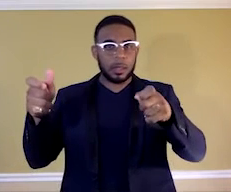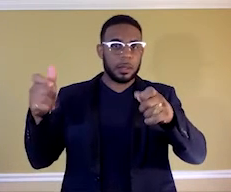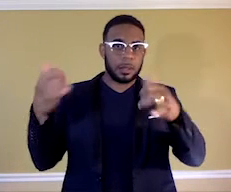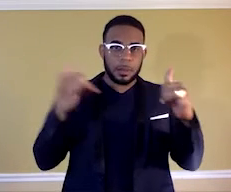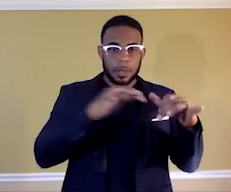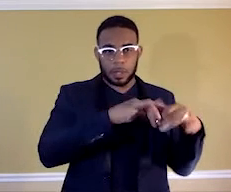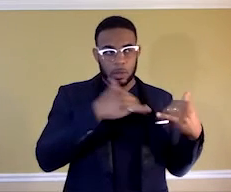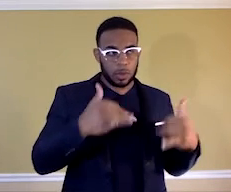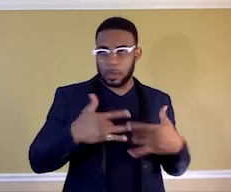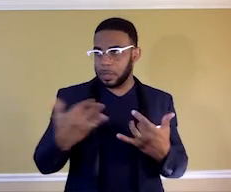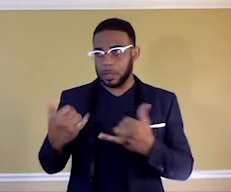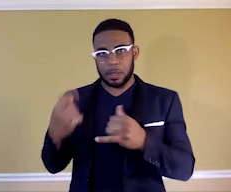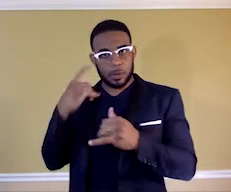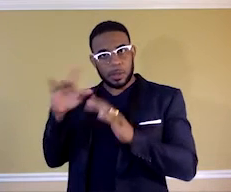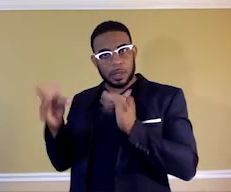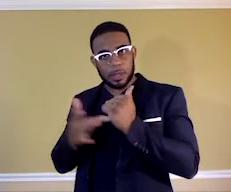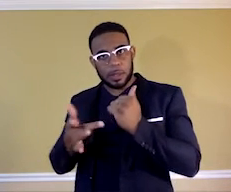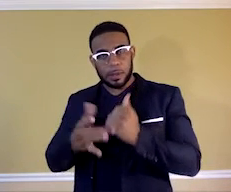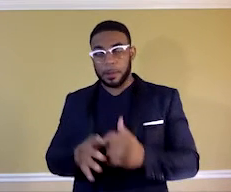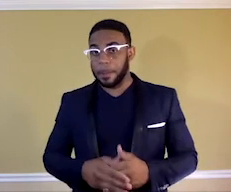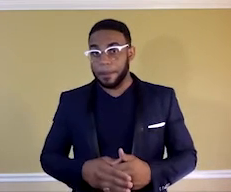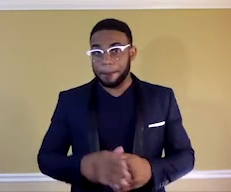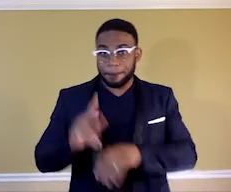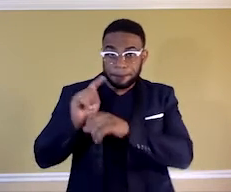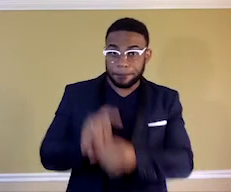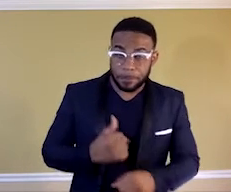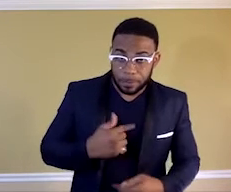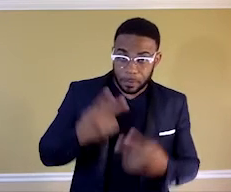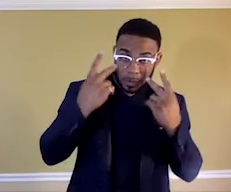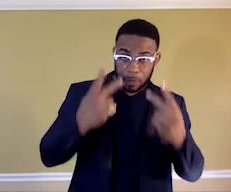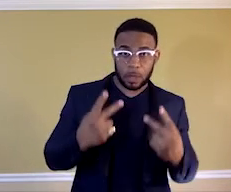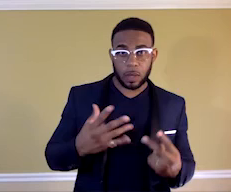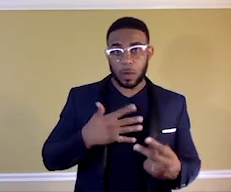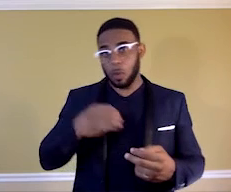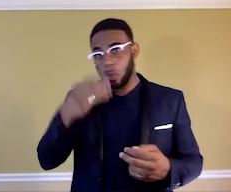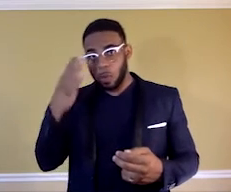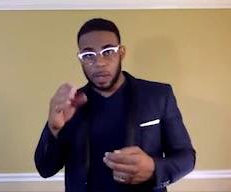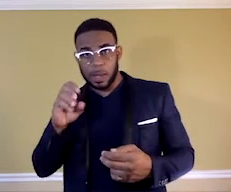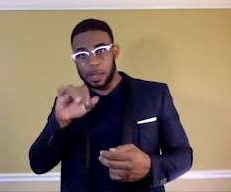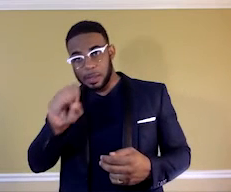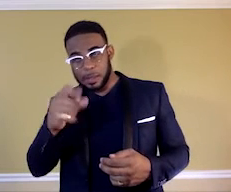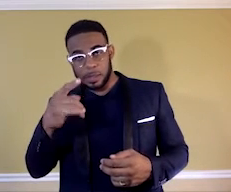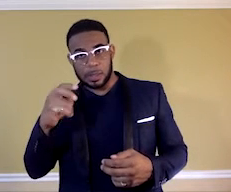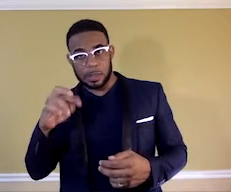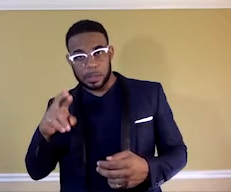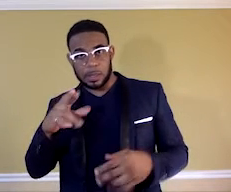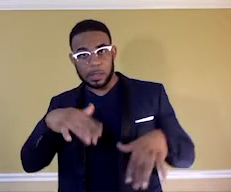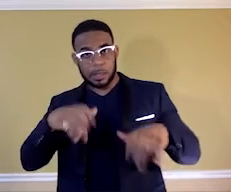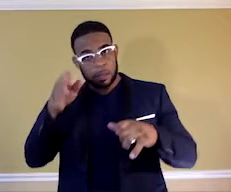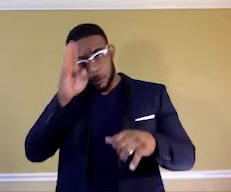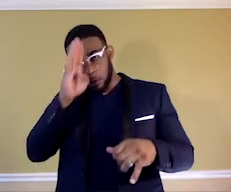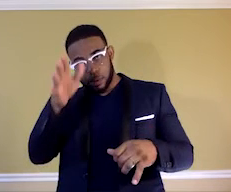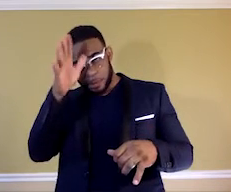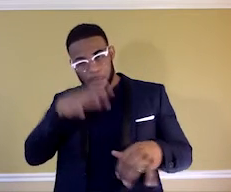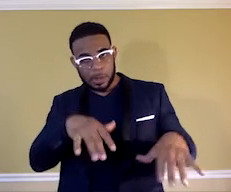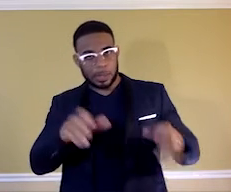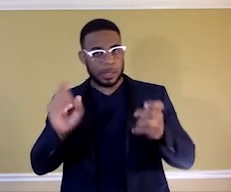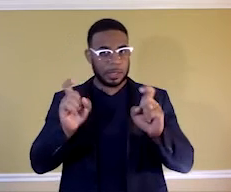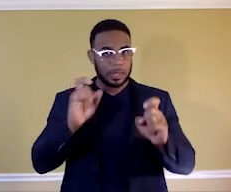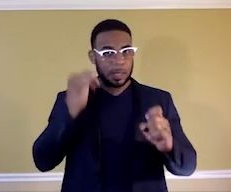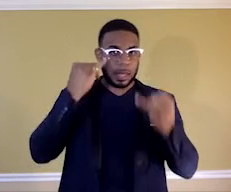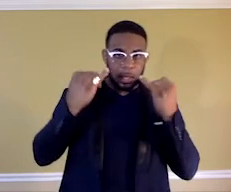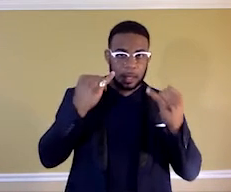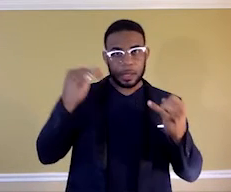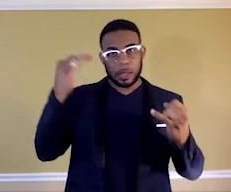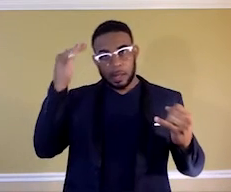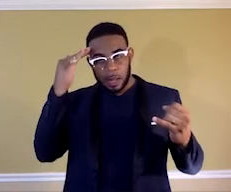the current state of technology. Traditionally, we see white, cisgender, heterosexual men shaping the ideas and